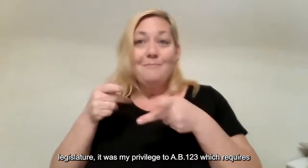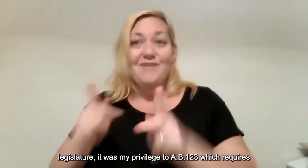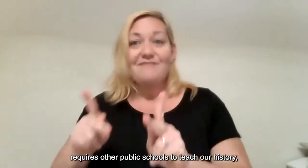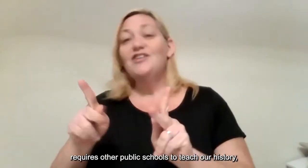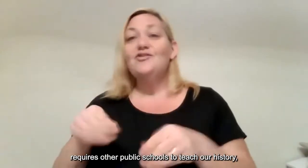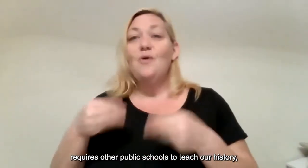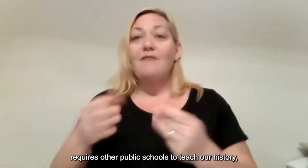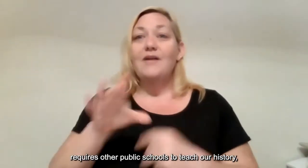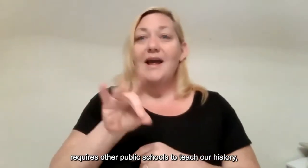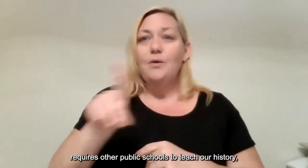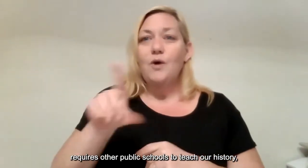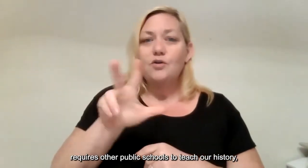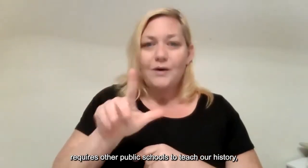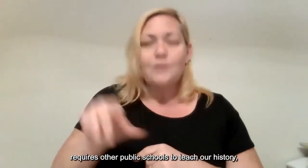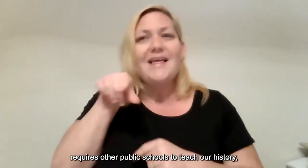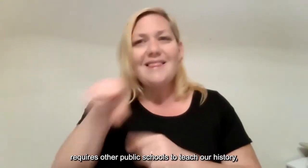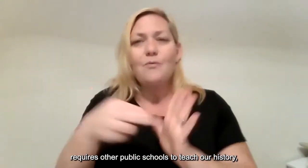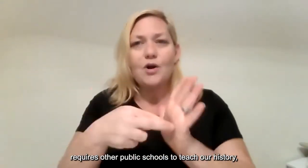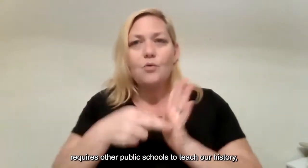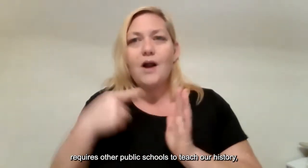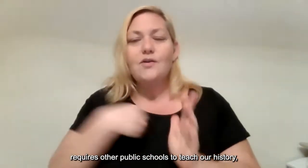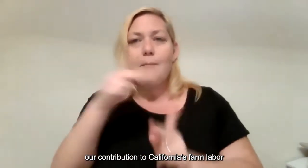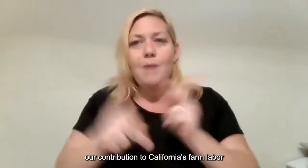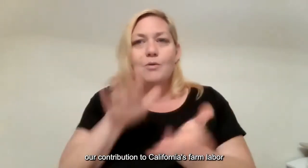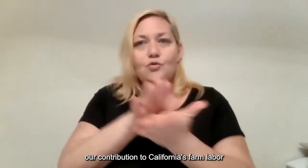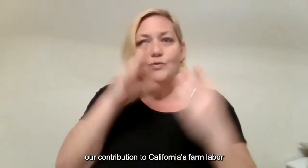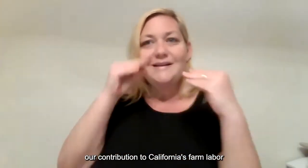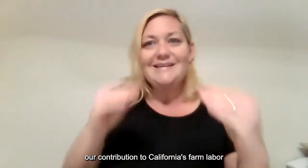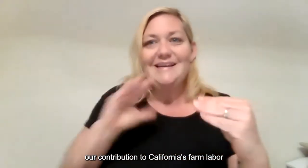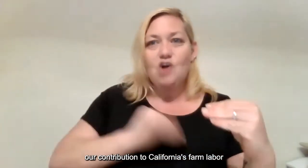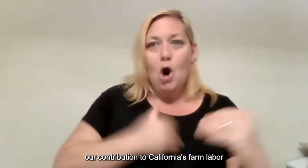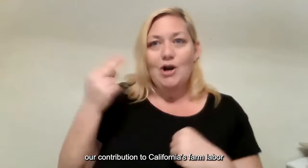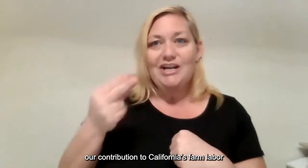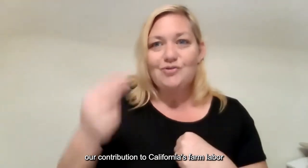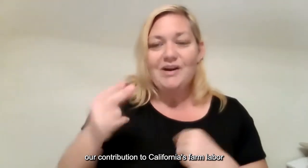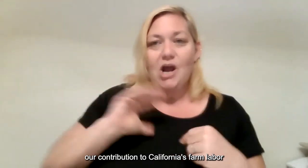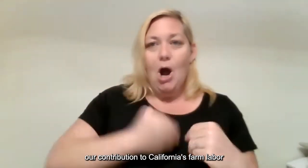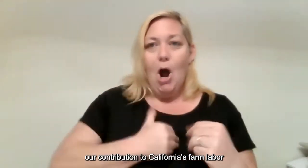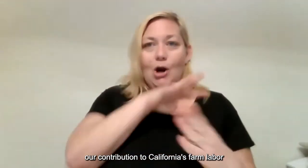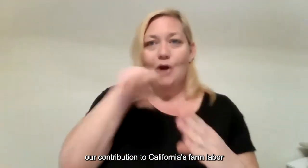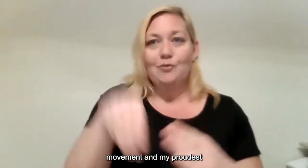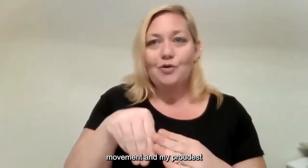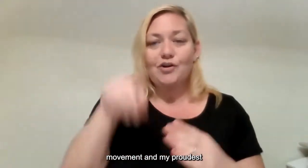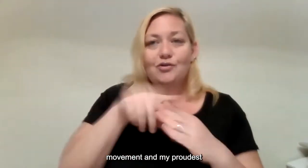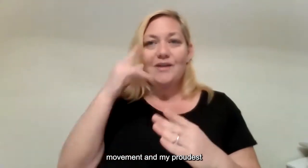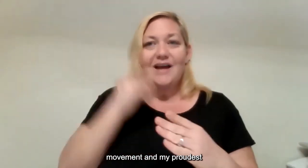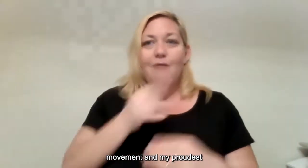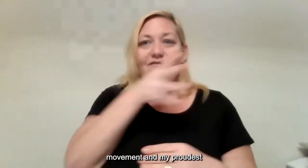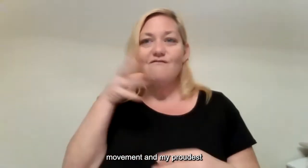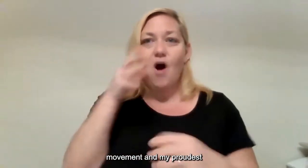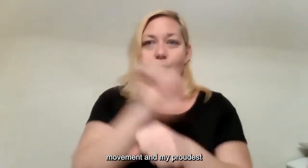AB 123, which requires our public schools to teach our history, our contribution to California's farm labor